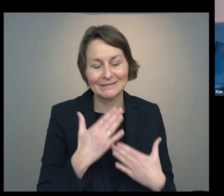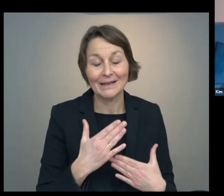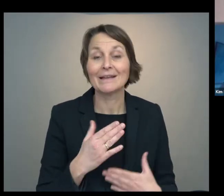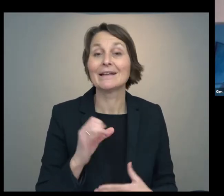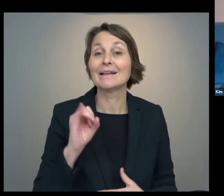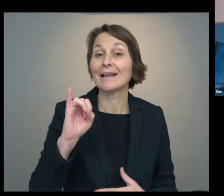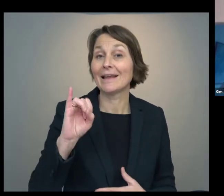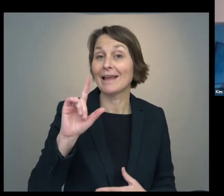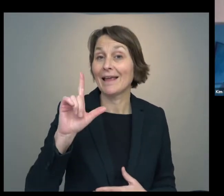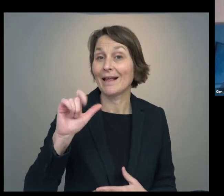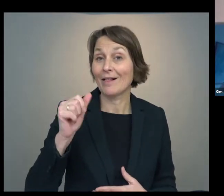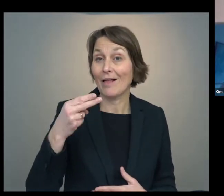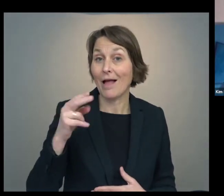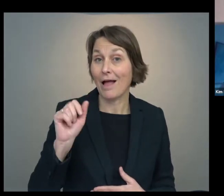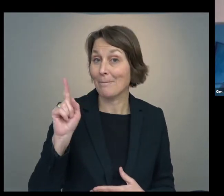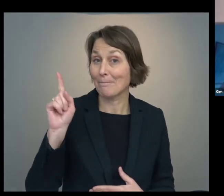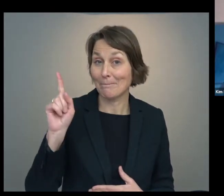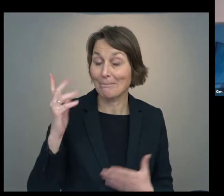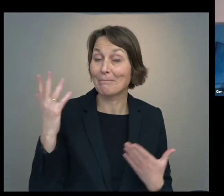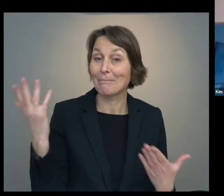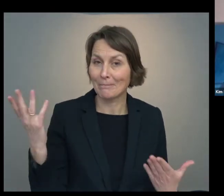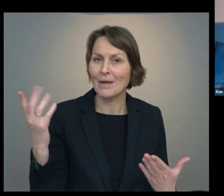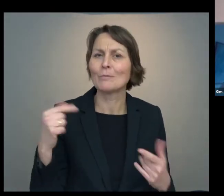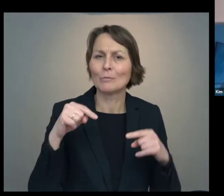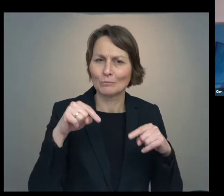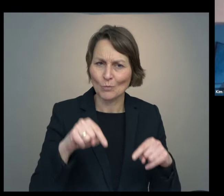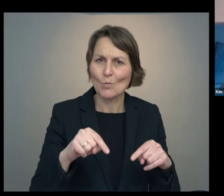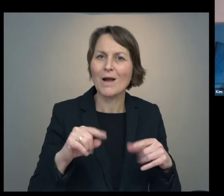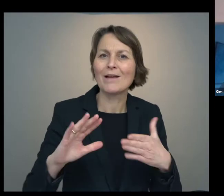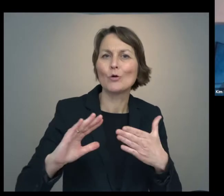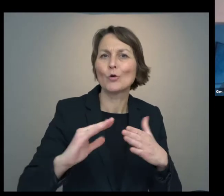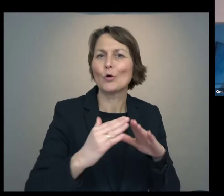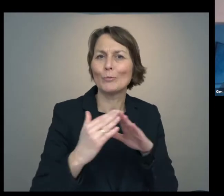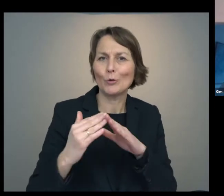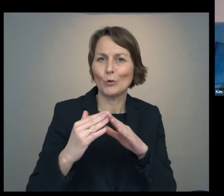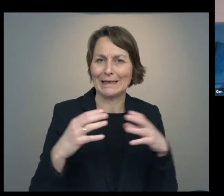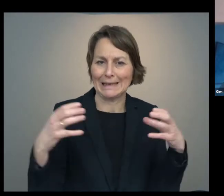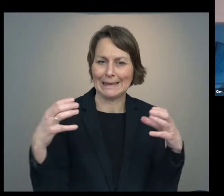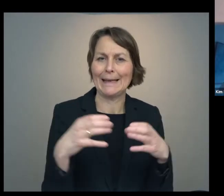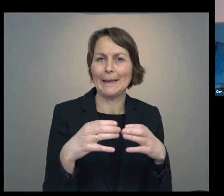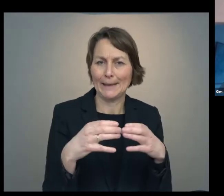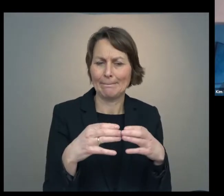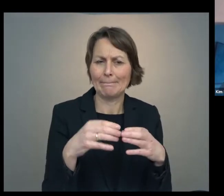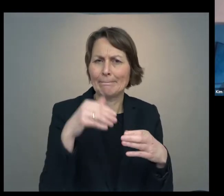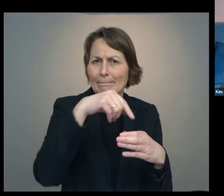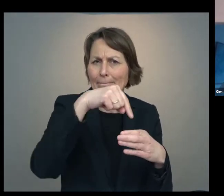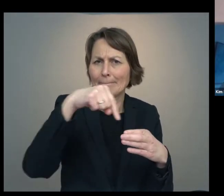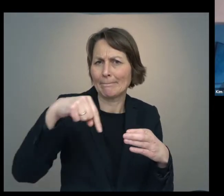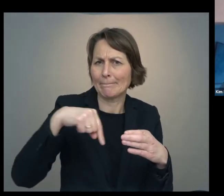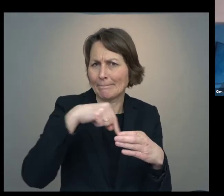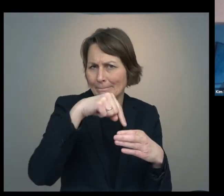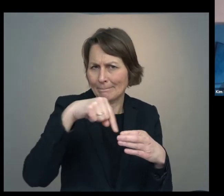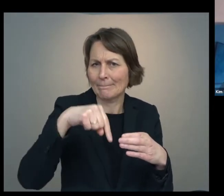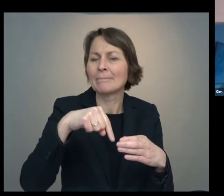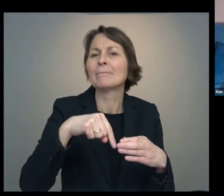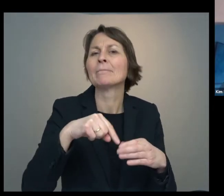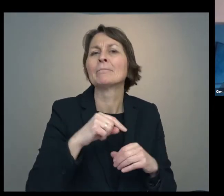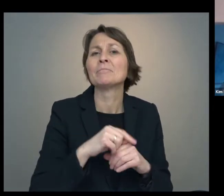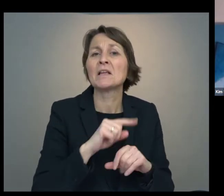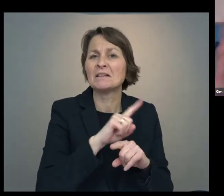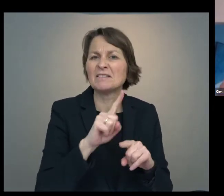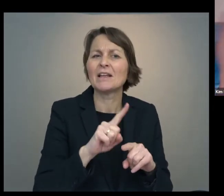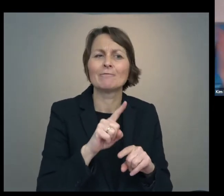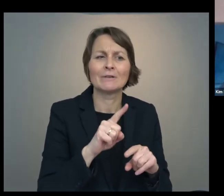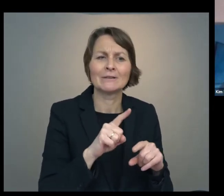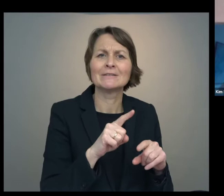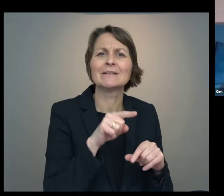under Ilham's auspices, I think it's called, we have created the community happiness team, which consists